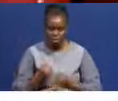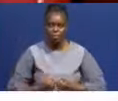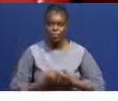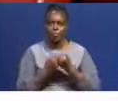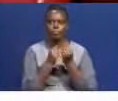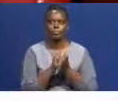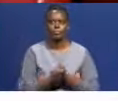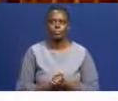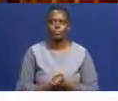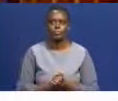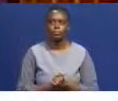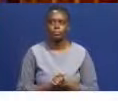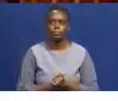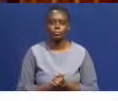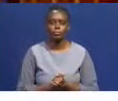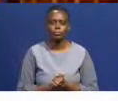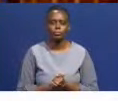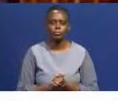support.